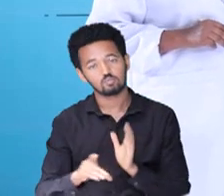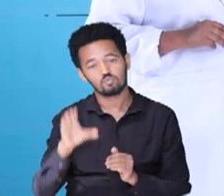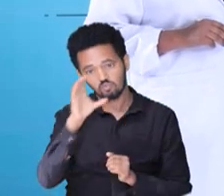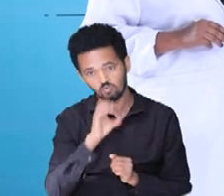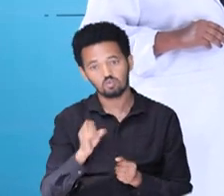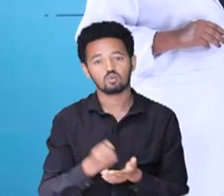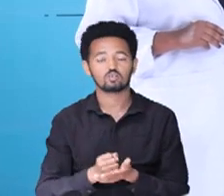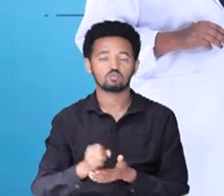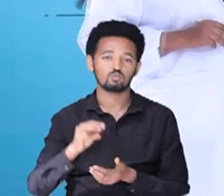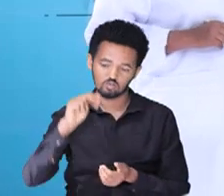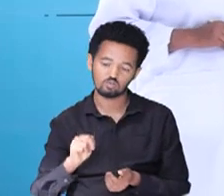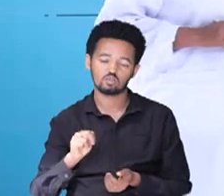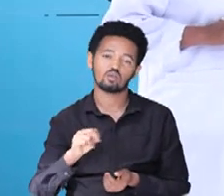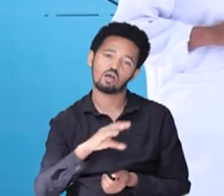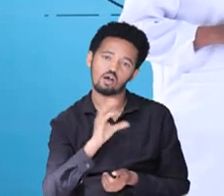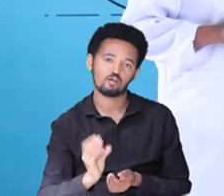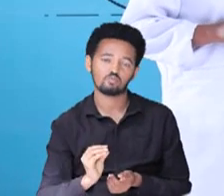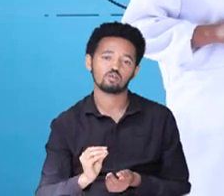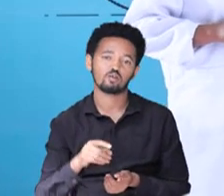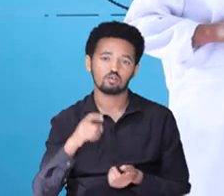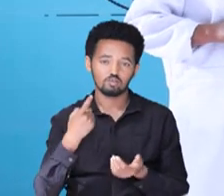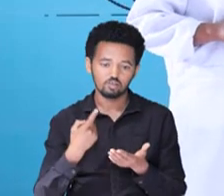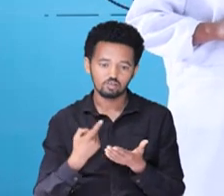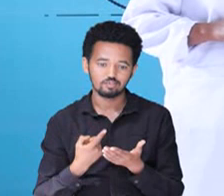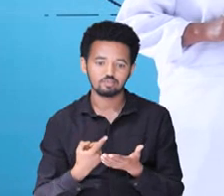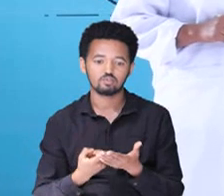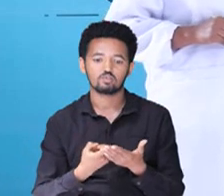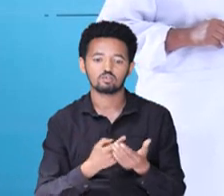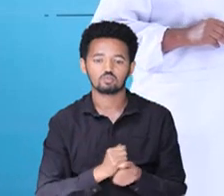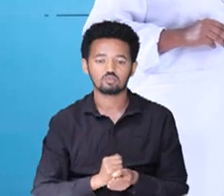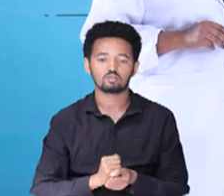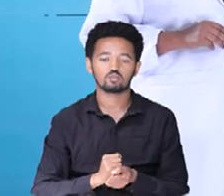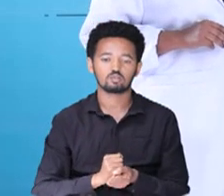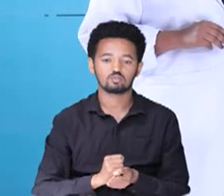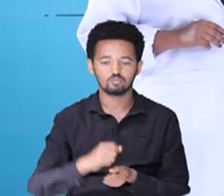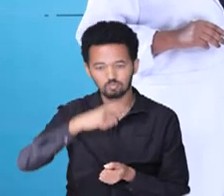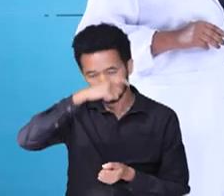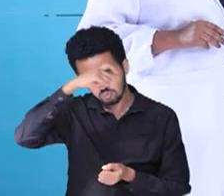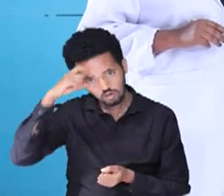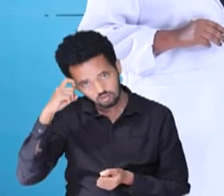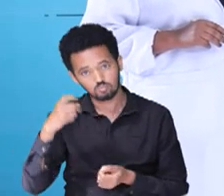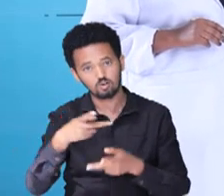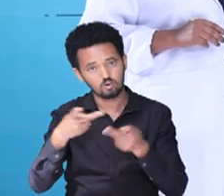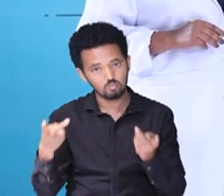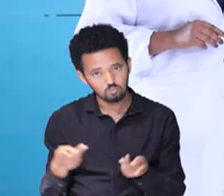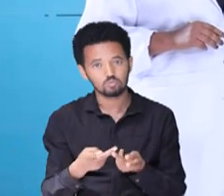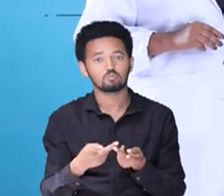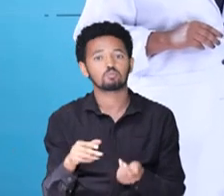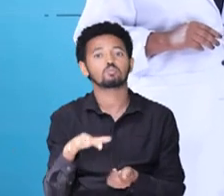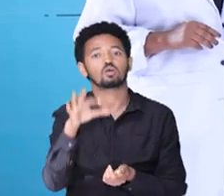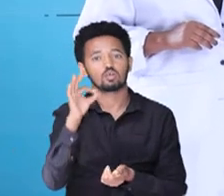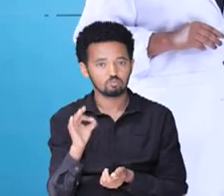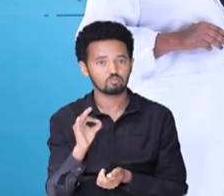in northern Africa. Mostly this desert and semi-desert vegetation is found in the Sahara Desert